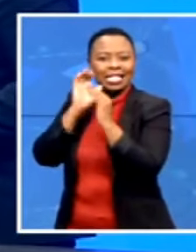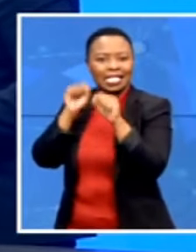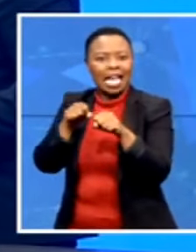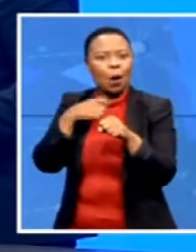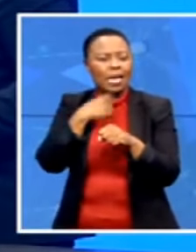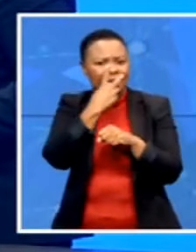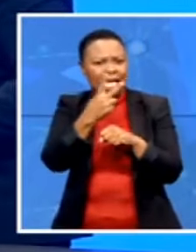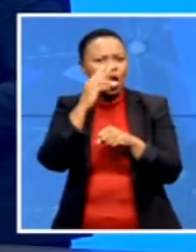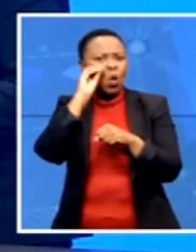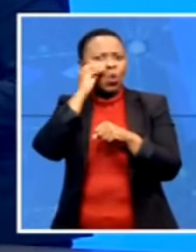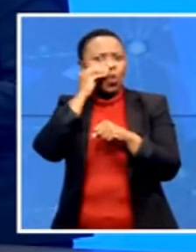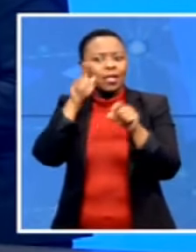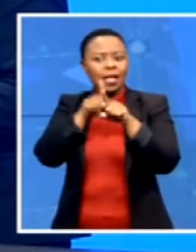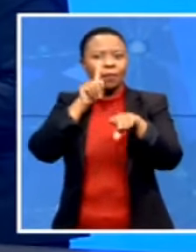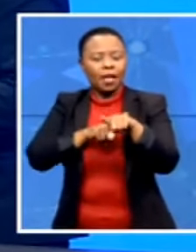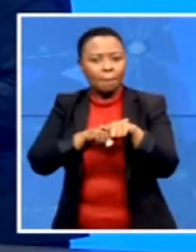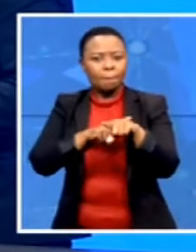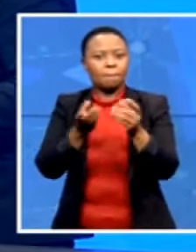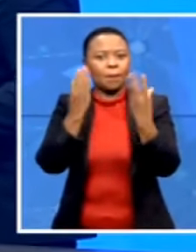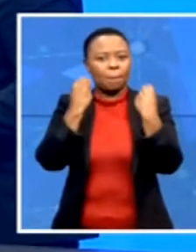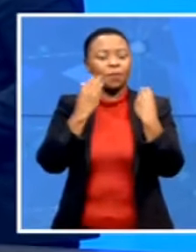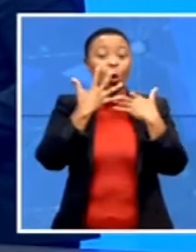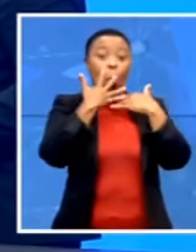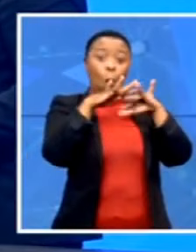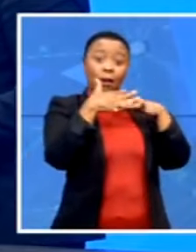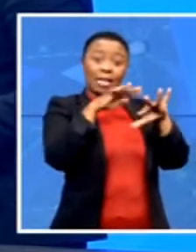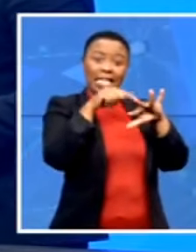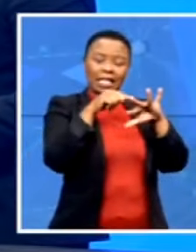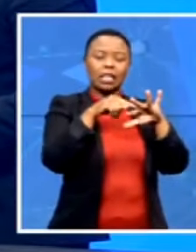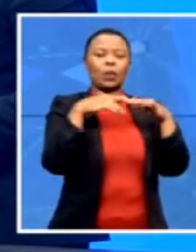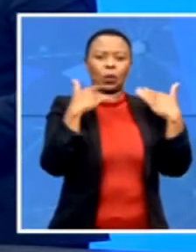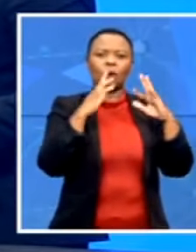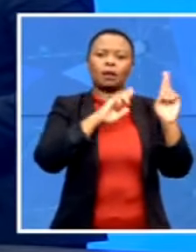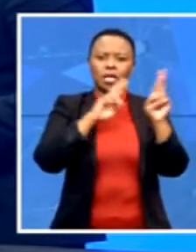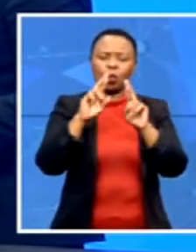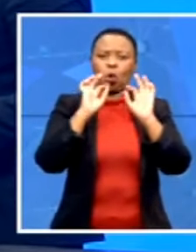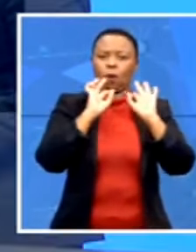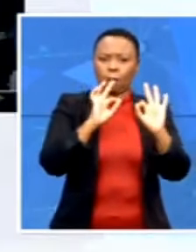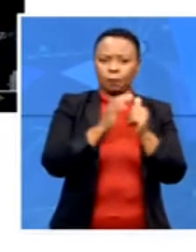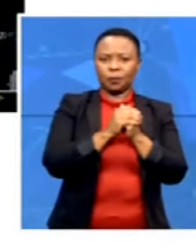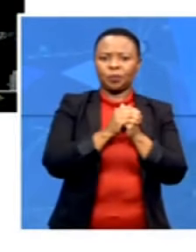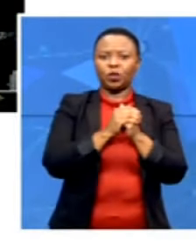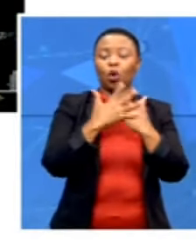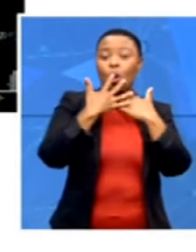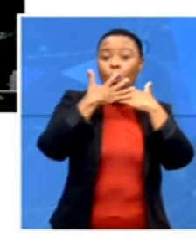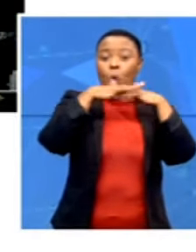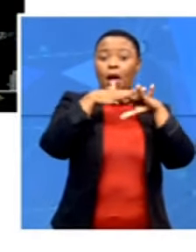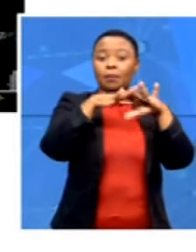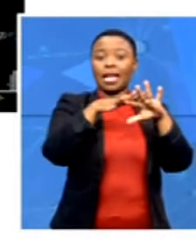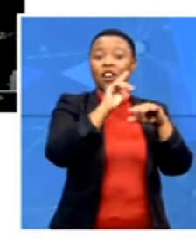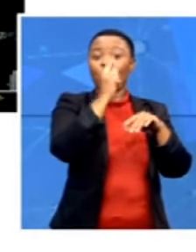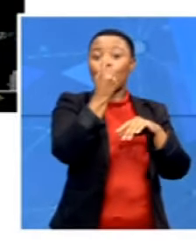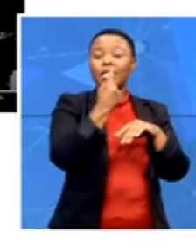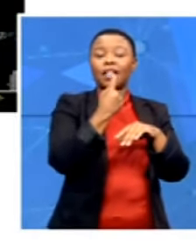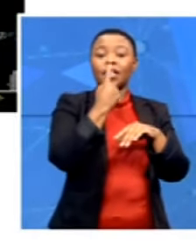is fully responsive. I mean, when you get onto the website, first thing that you'll see is latest news in terms of what is